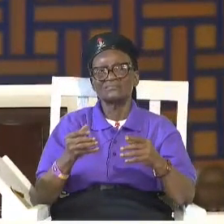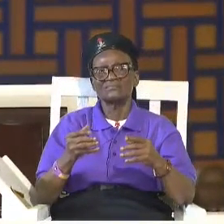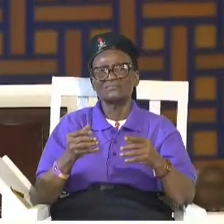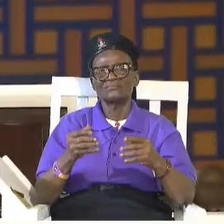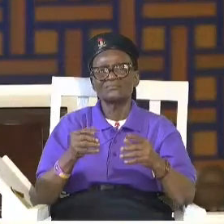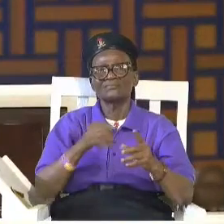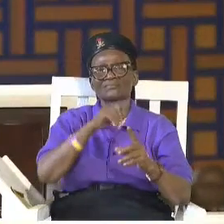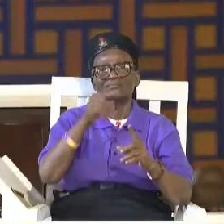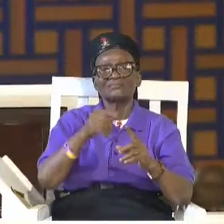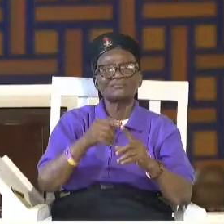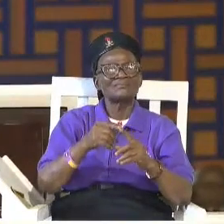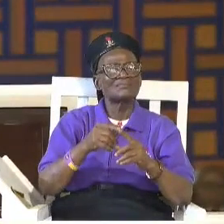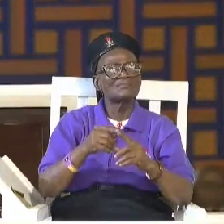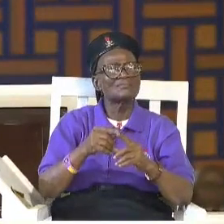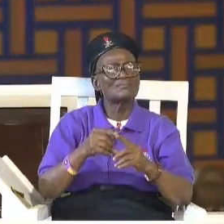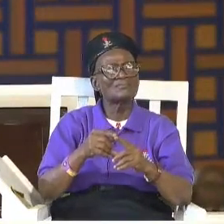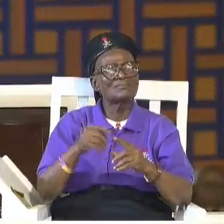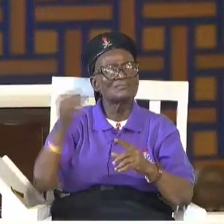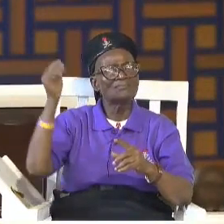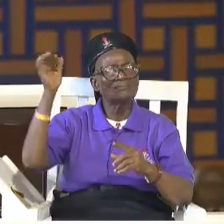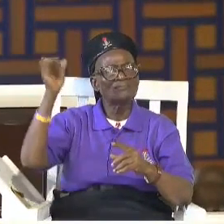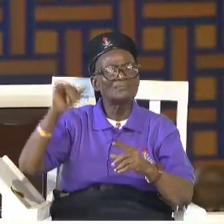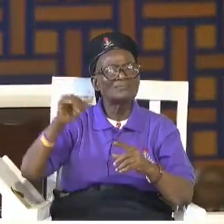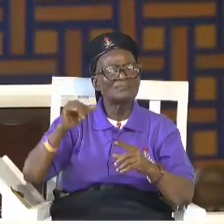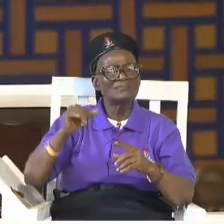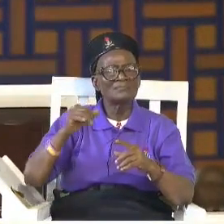And when they did, with a great shout,